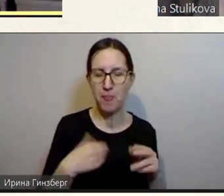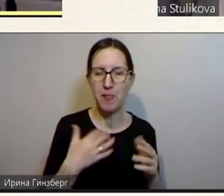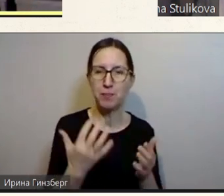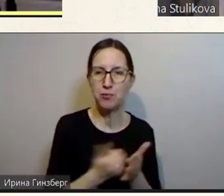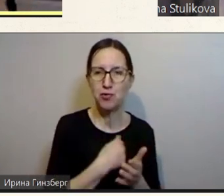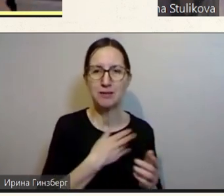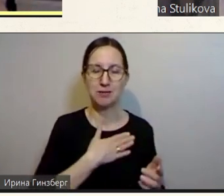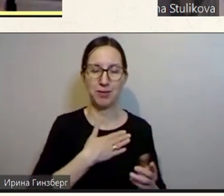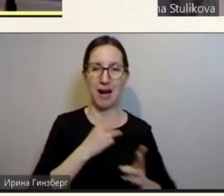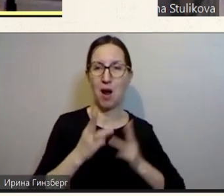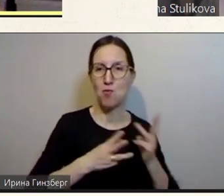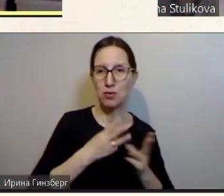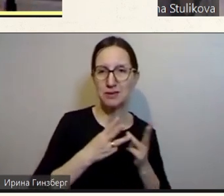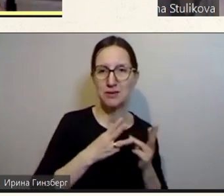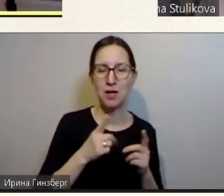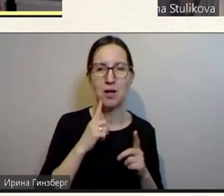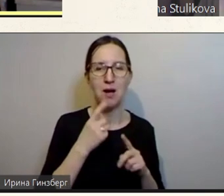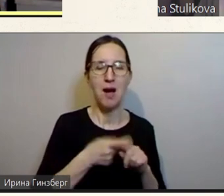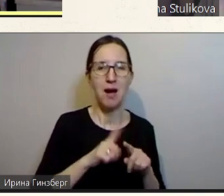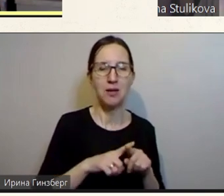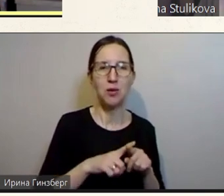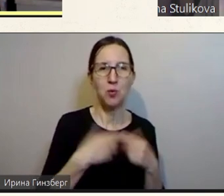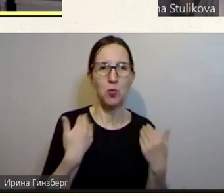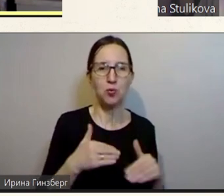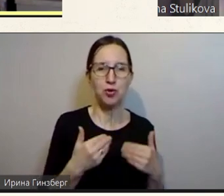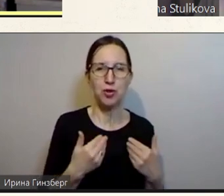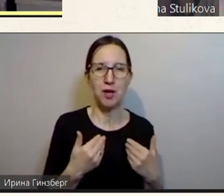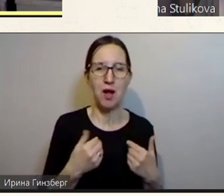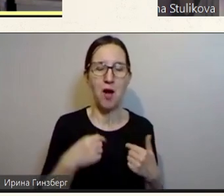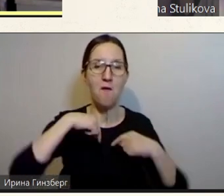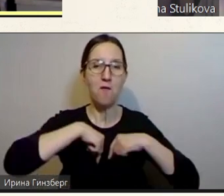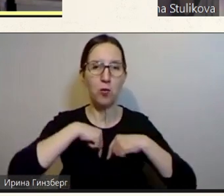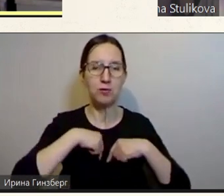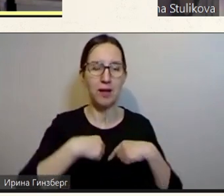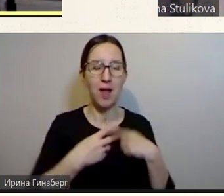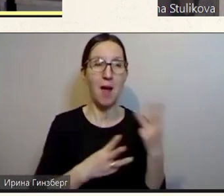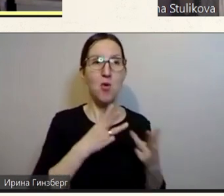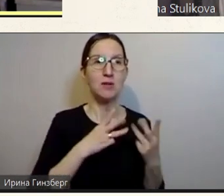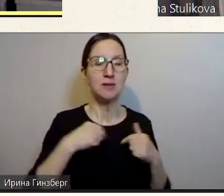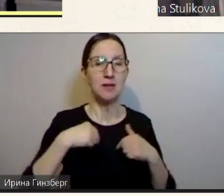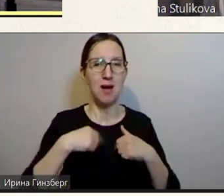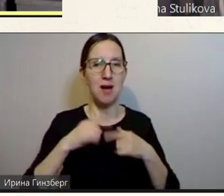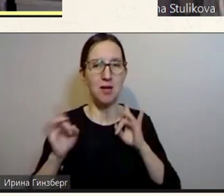know, and it's not necessary, you know, and they're in such slow motion that